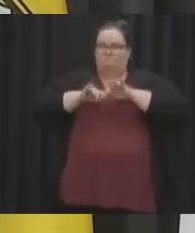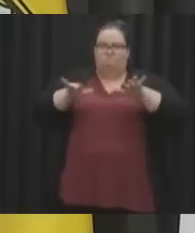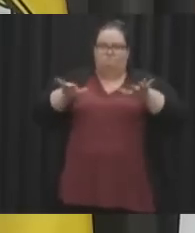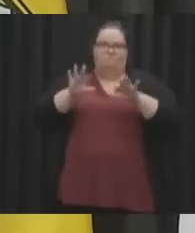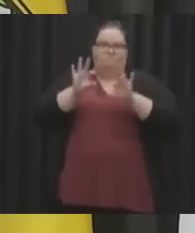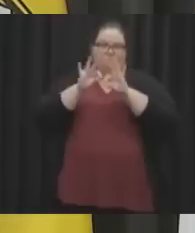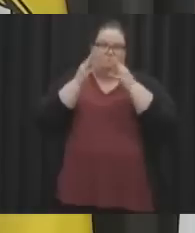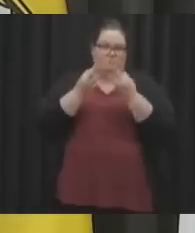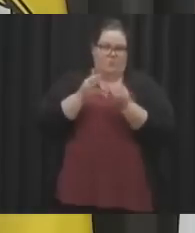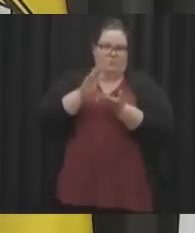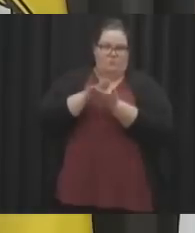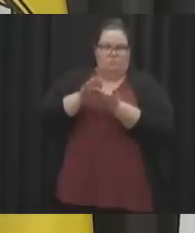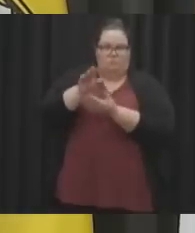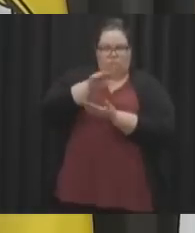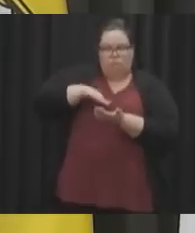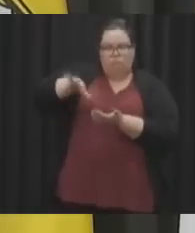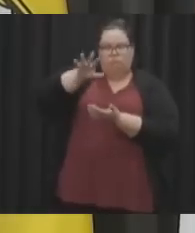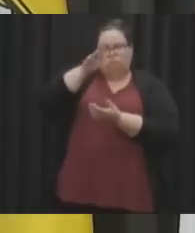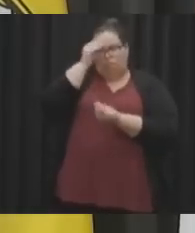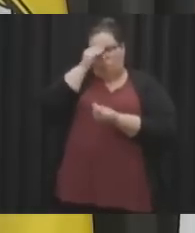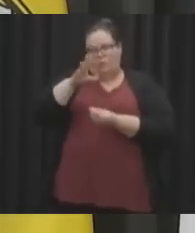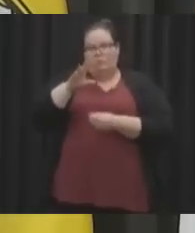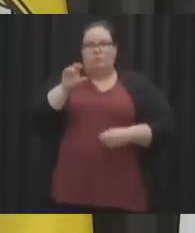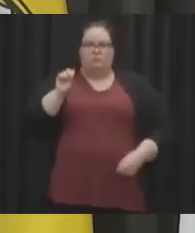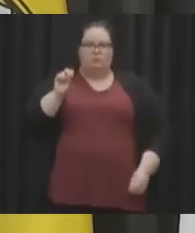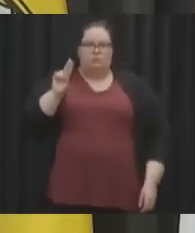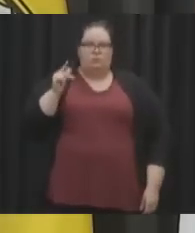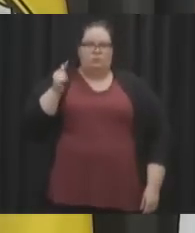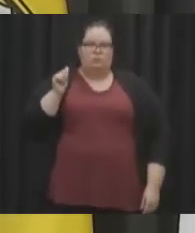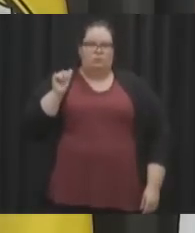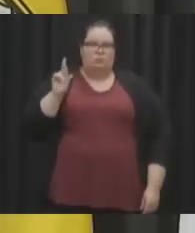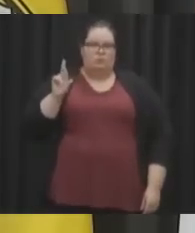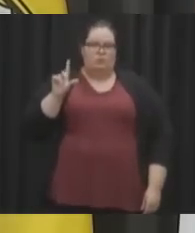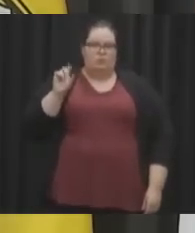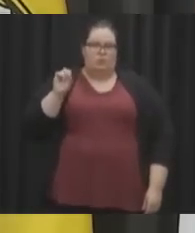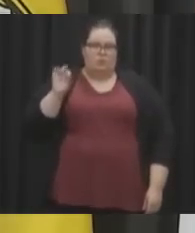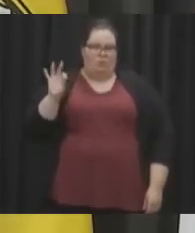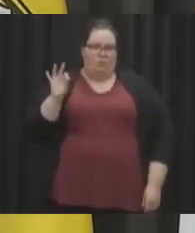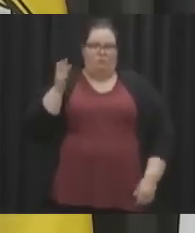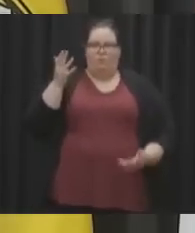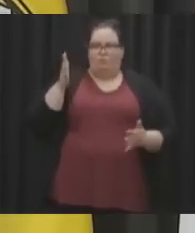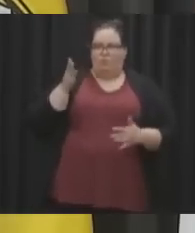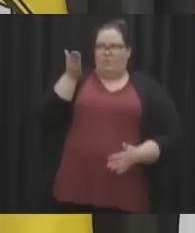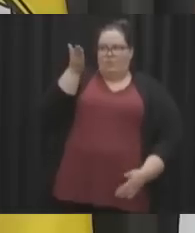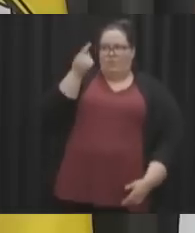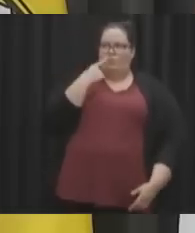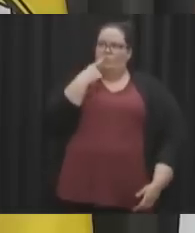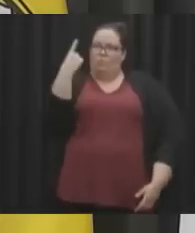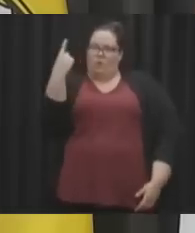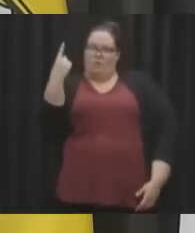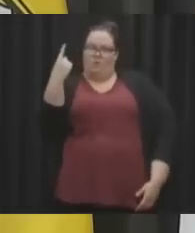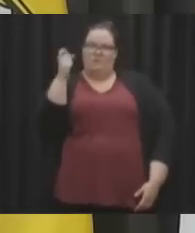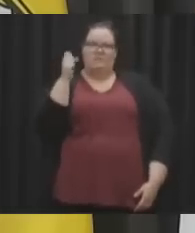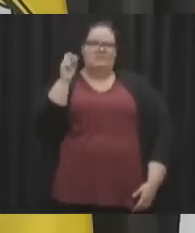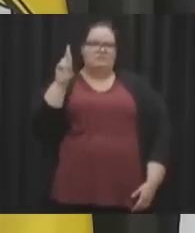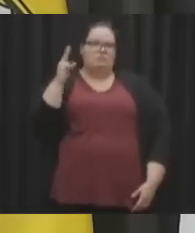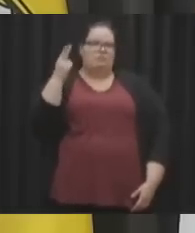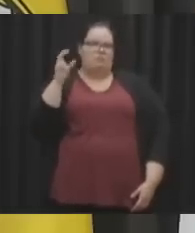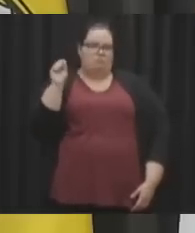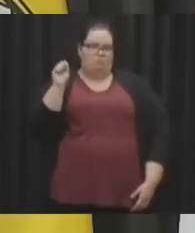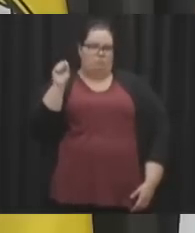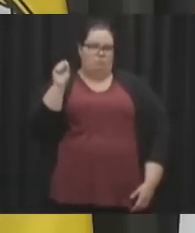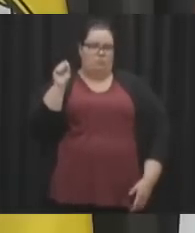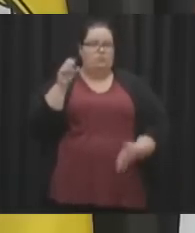week to help students from Pointe-à-la-Croix and Listigouche communities who attend the high school to transition to full-time online learning. And